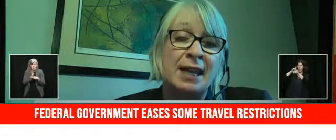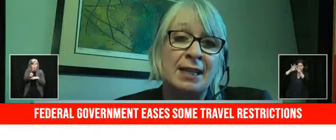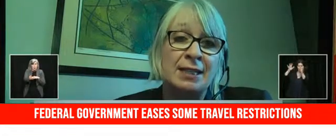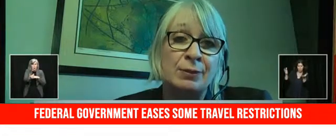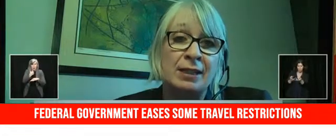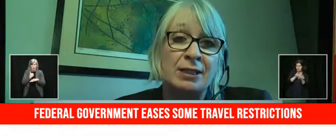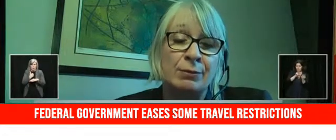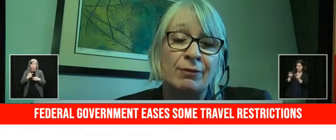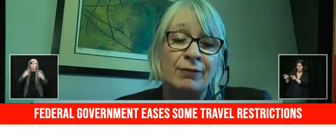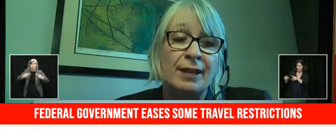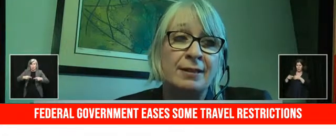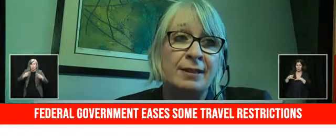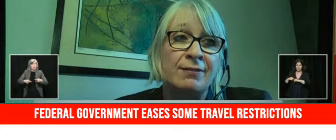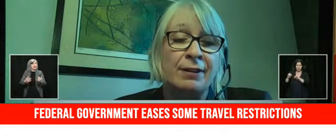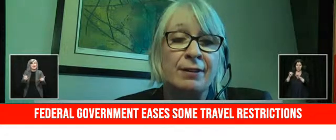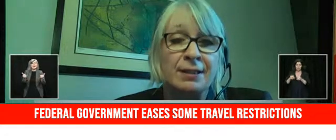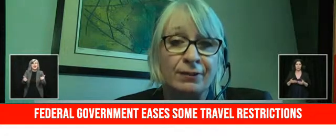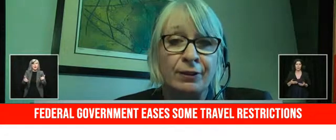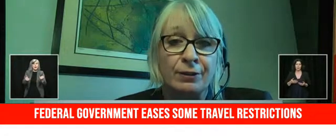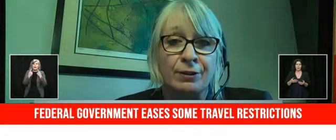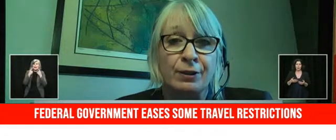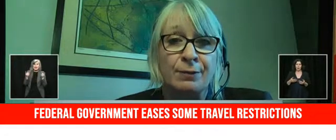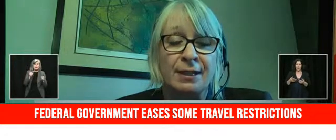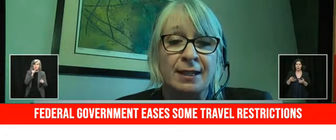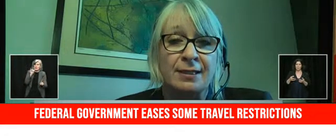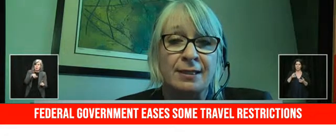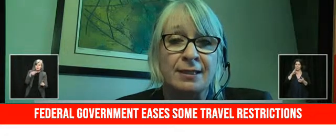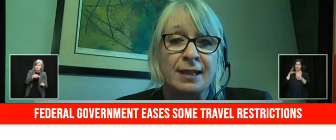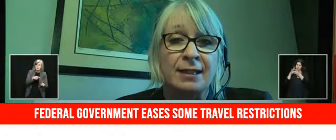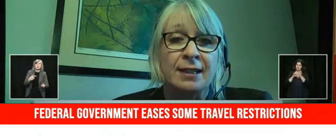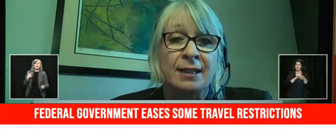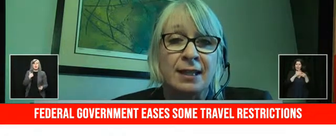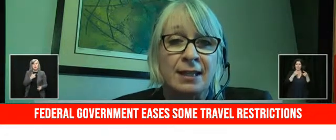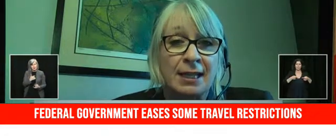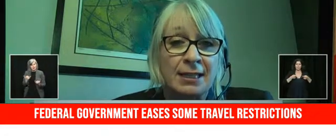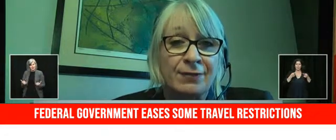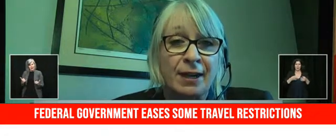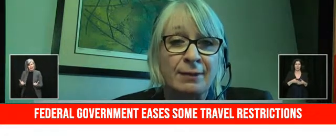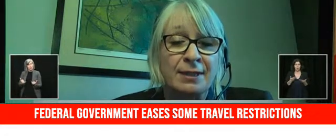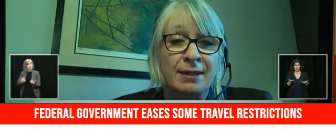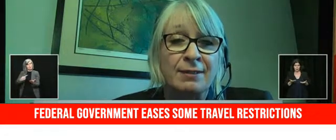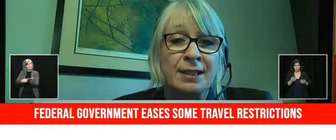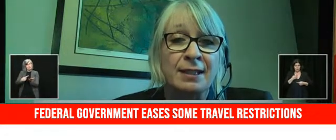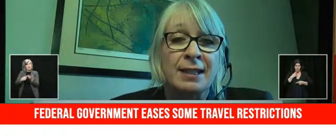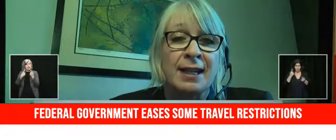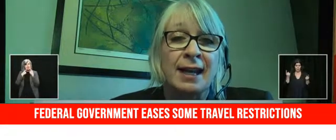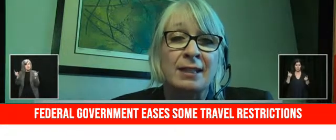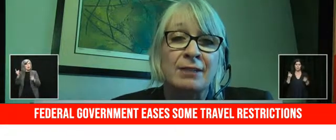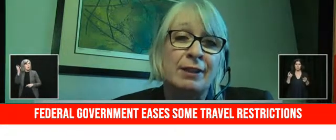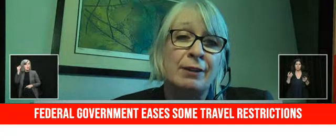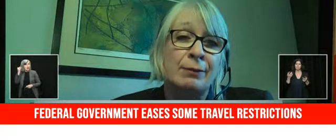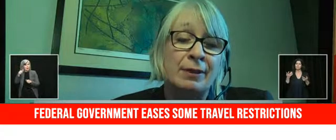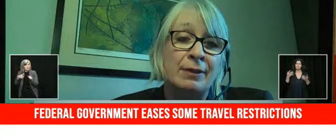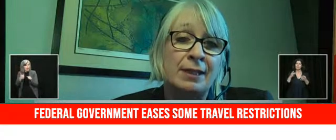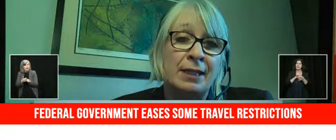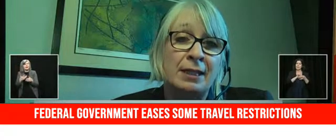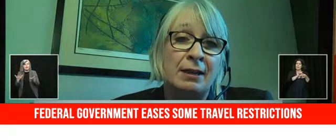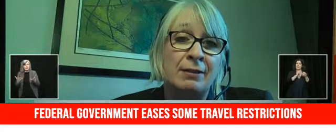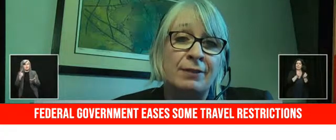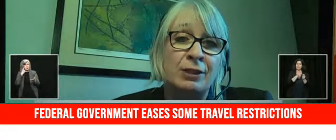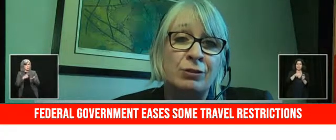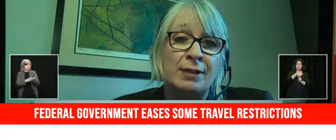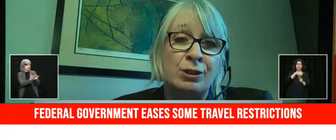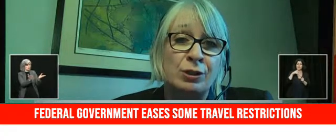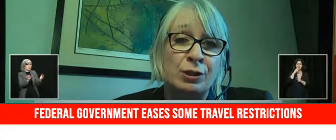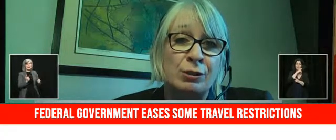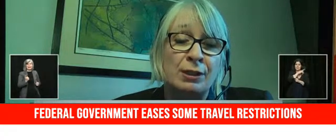announcement today is really to reflect the very difficult circumstances that Canadians find themselves in, and the very real need